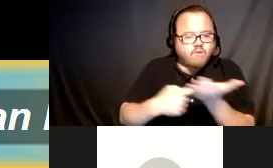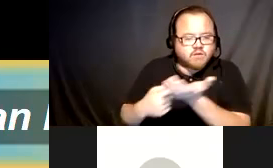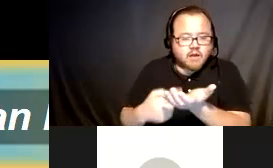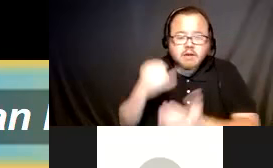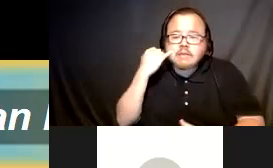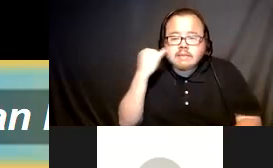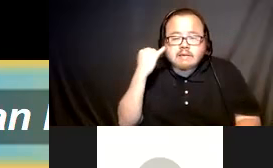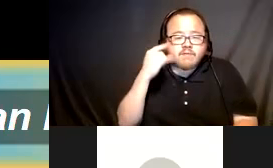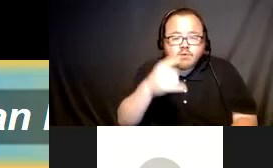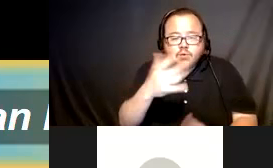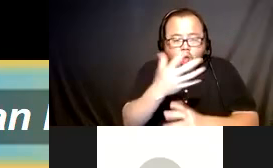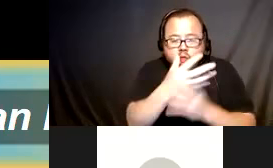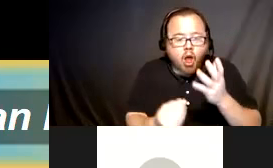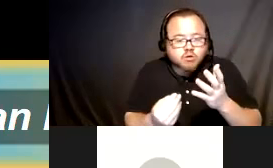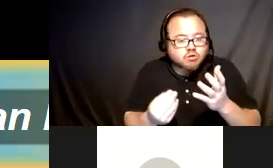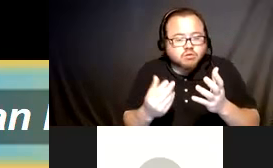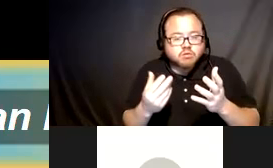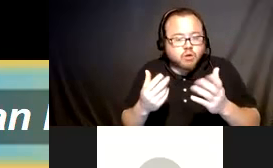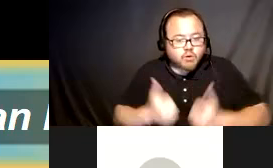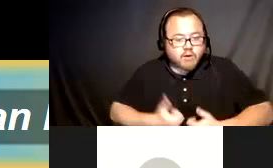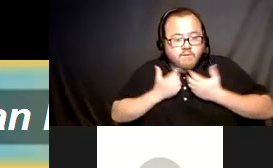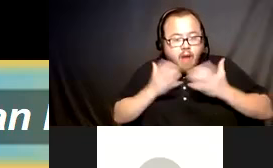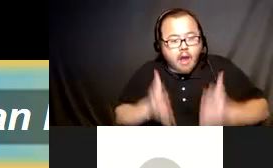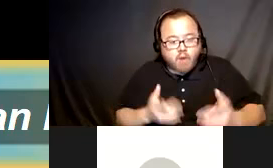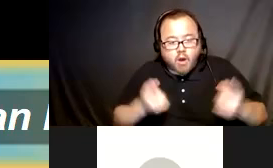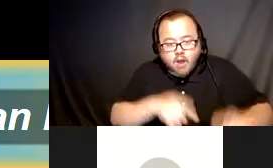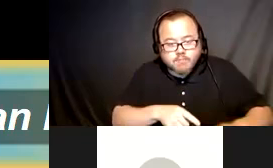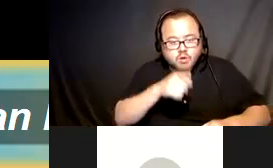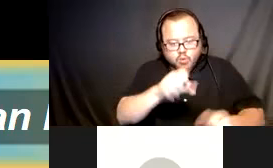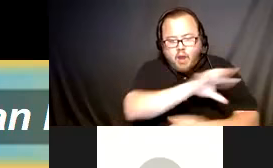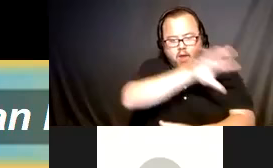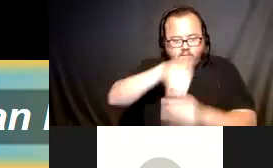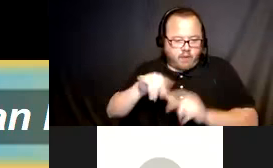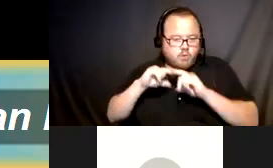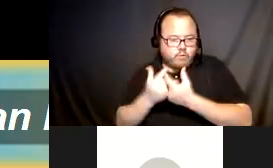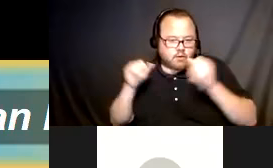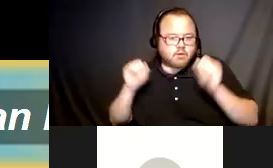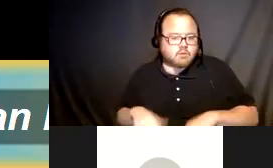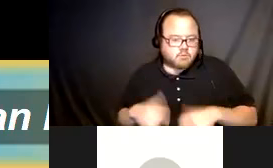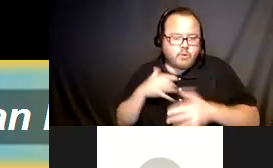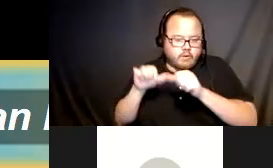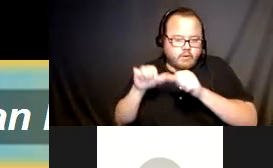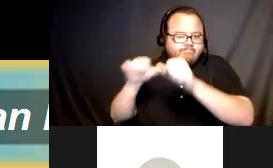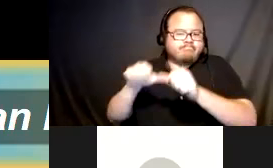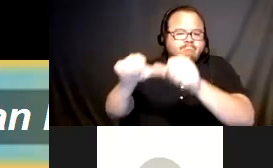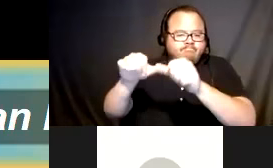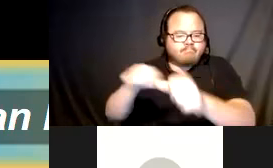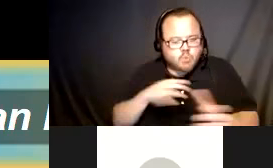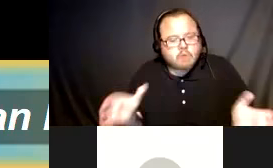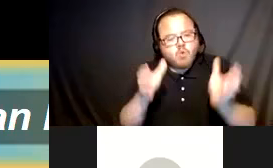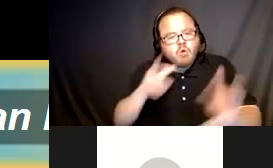a loss survivor yourself, you can become a part of this. And so we are continuing, as I said, to encourage